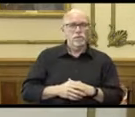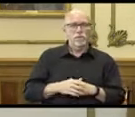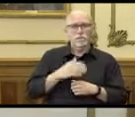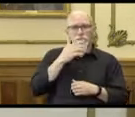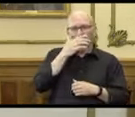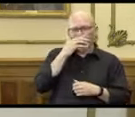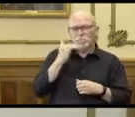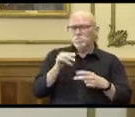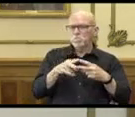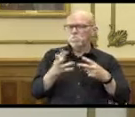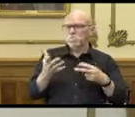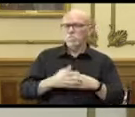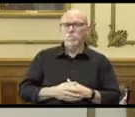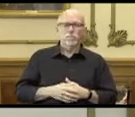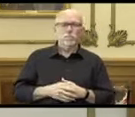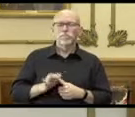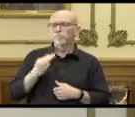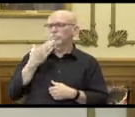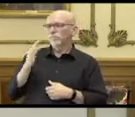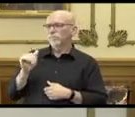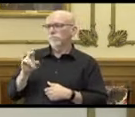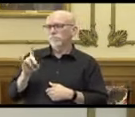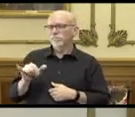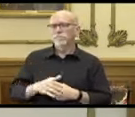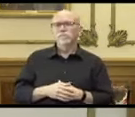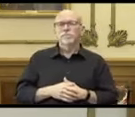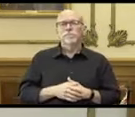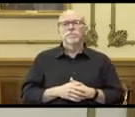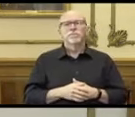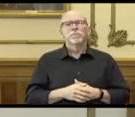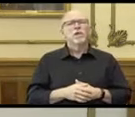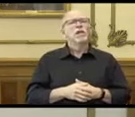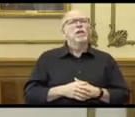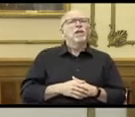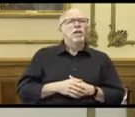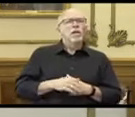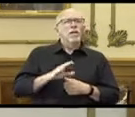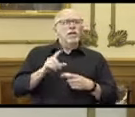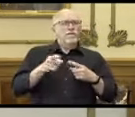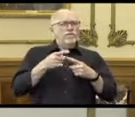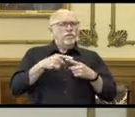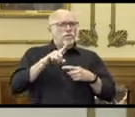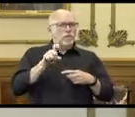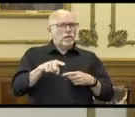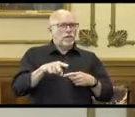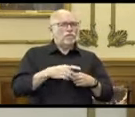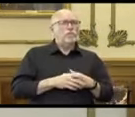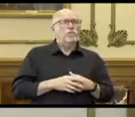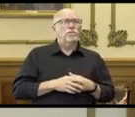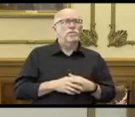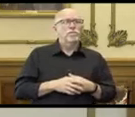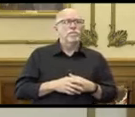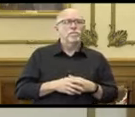That's it. Thank you, Candy. Your first question,